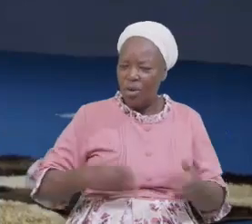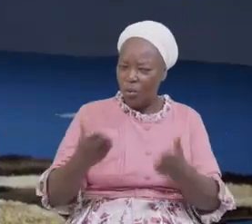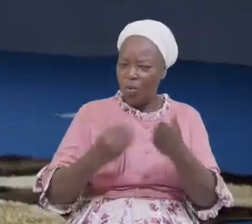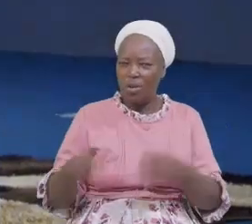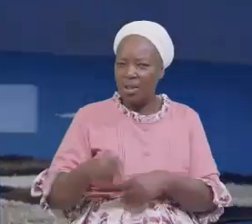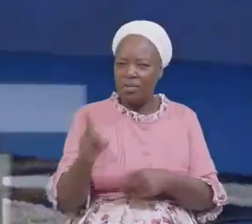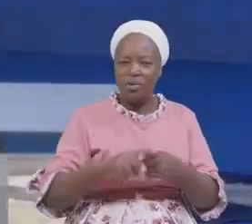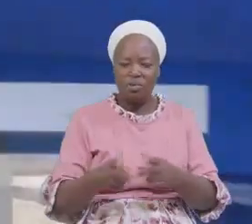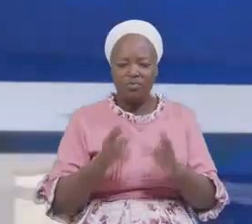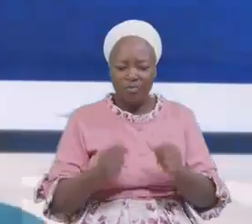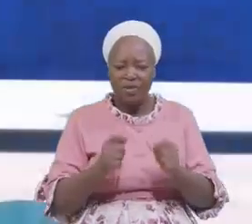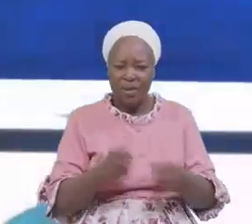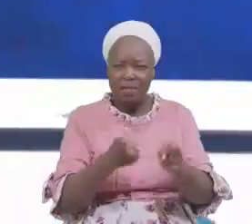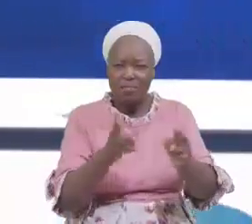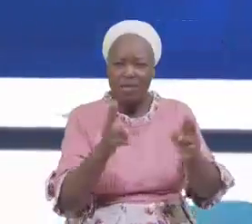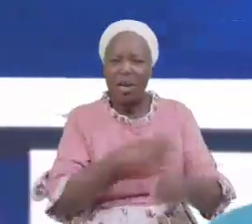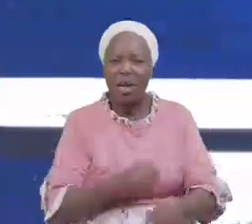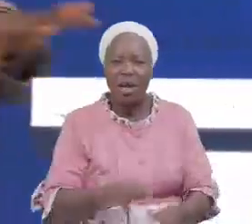up and repent.